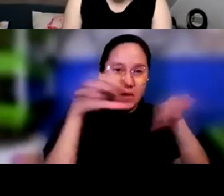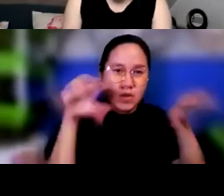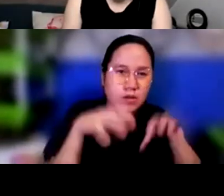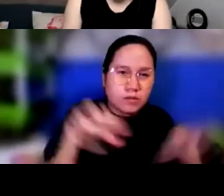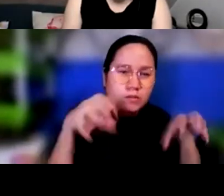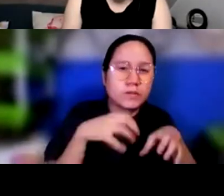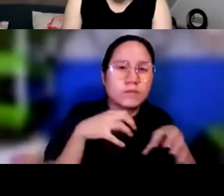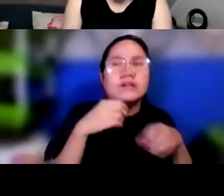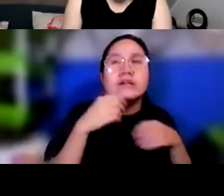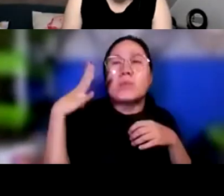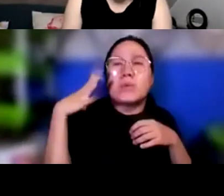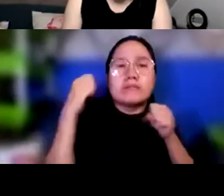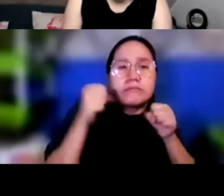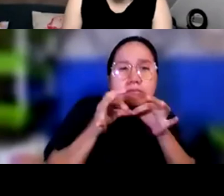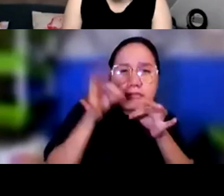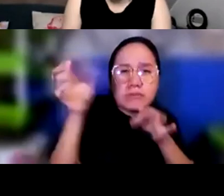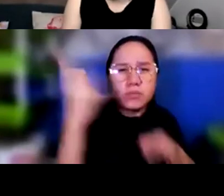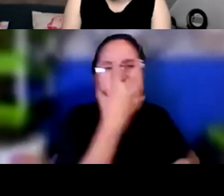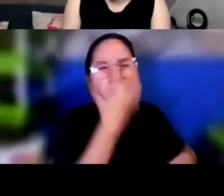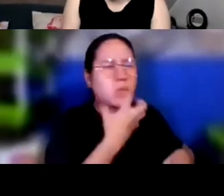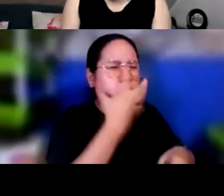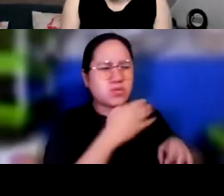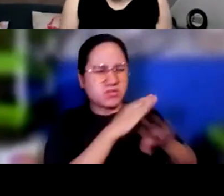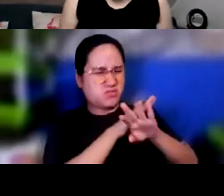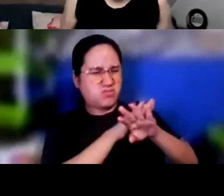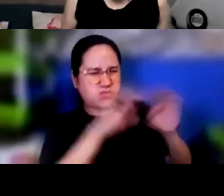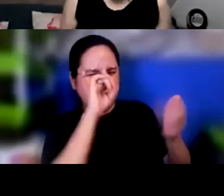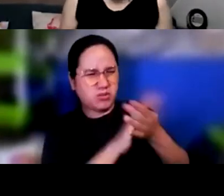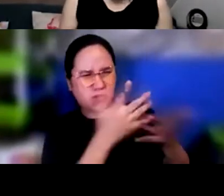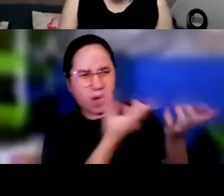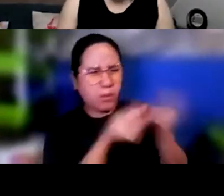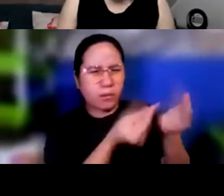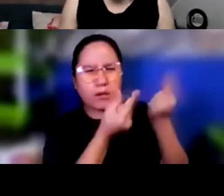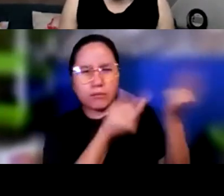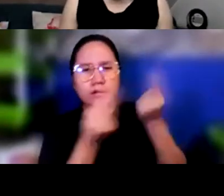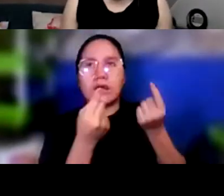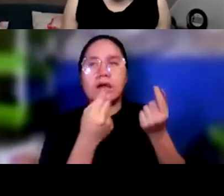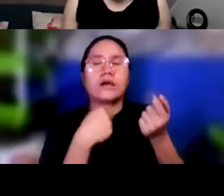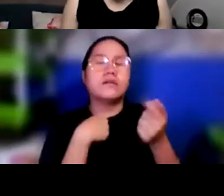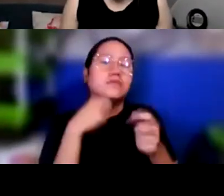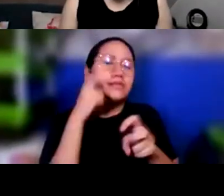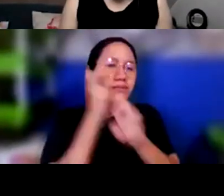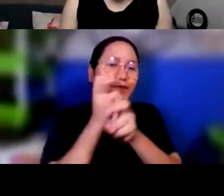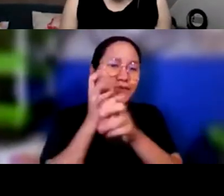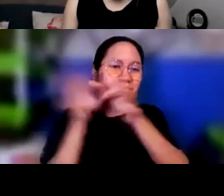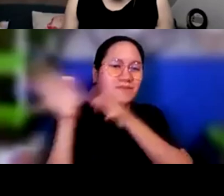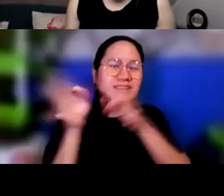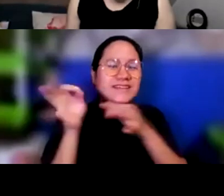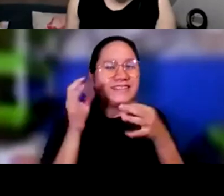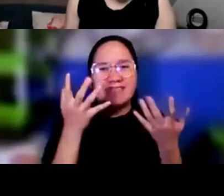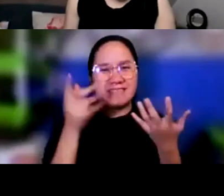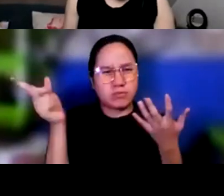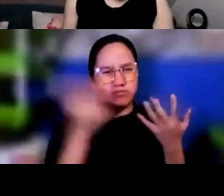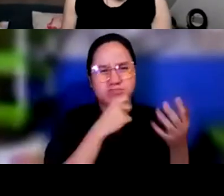Like for example, nasa isang group kami, tapos parang lagi siyang nagagalit, tapos wala nang nagko-contribute